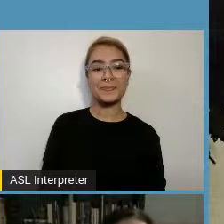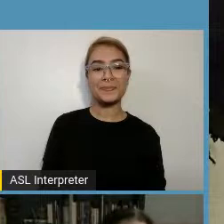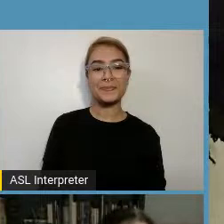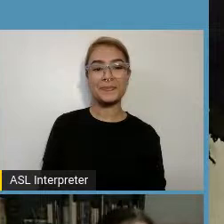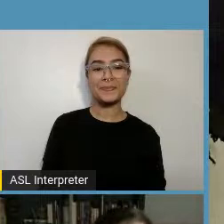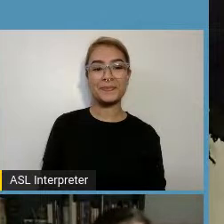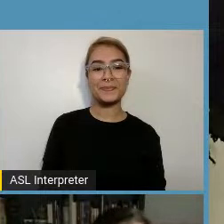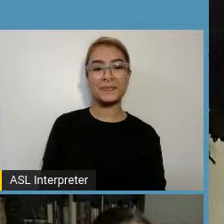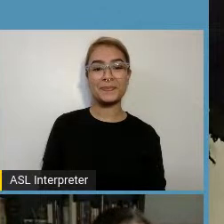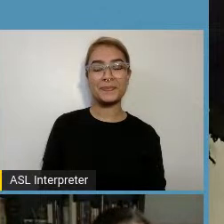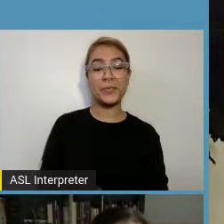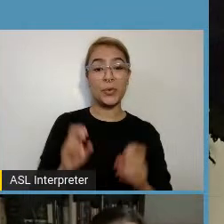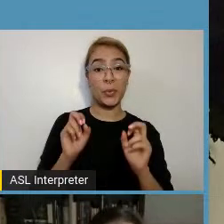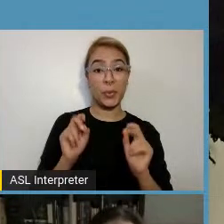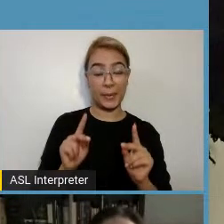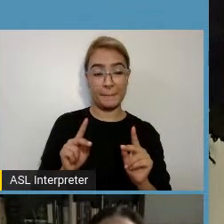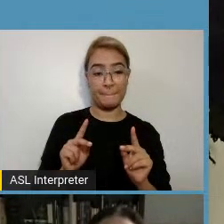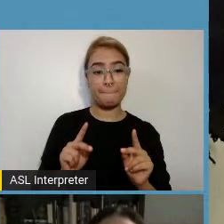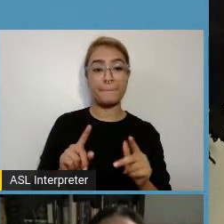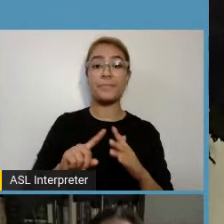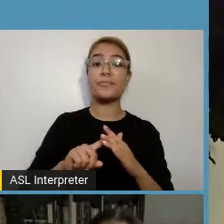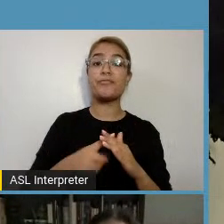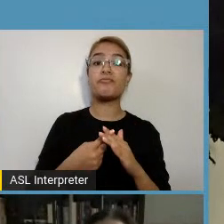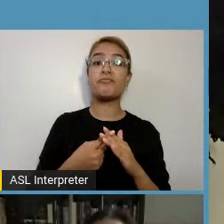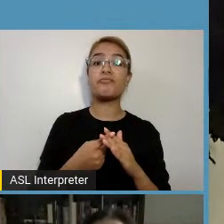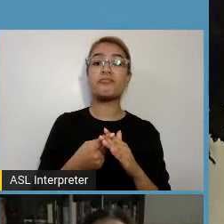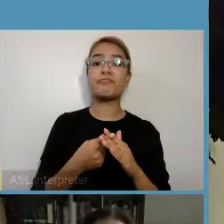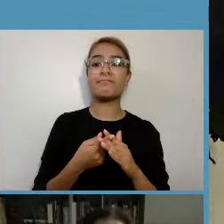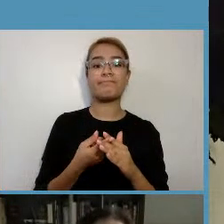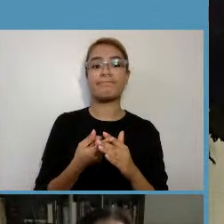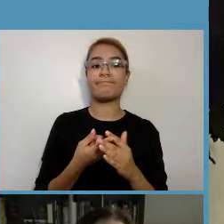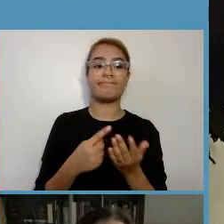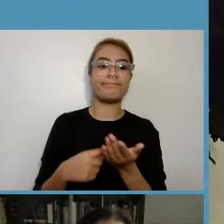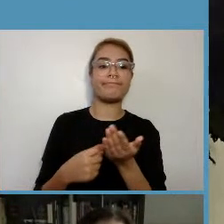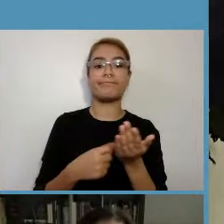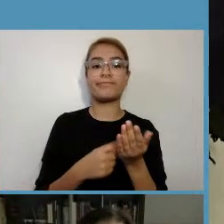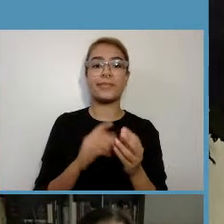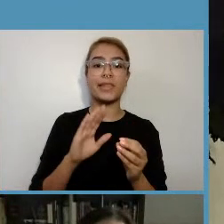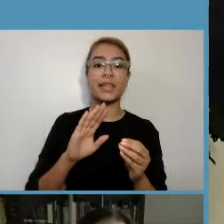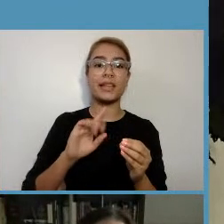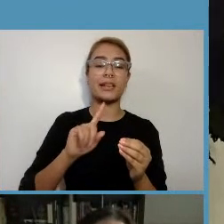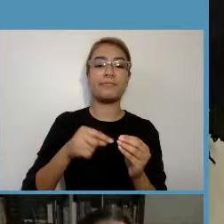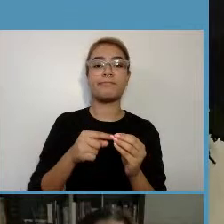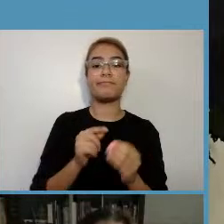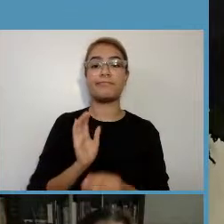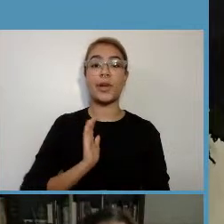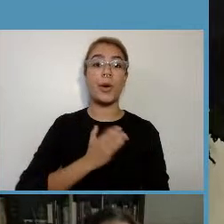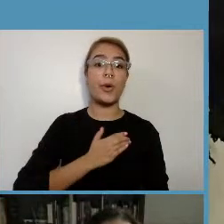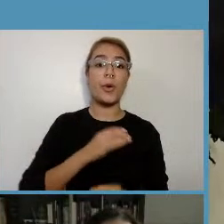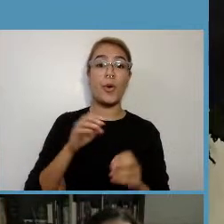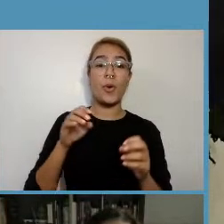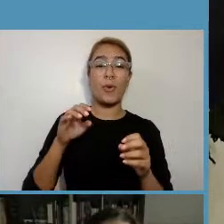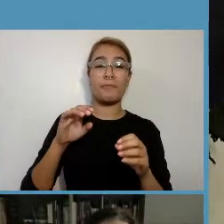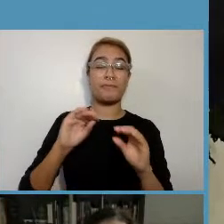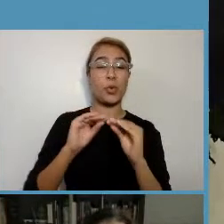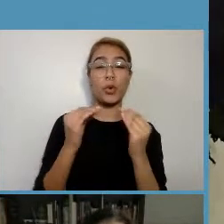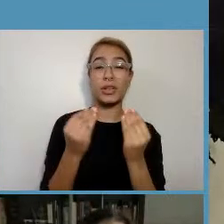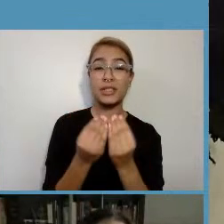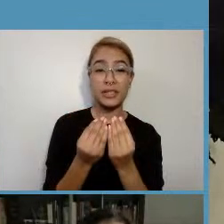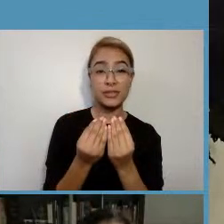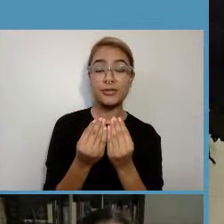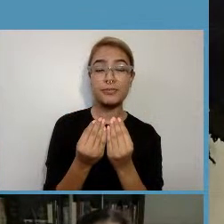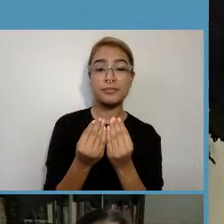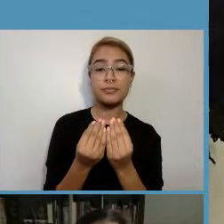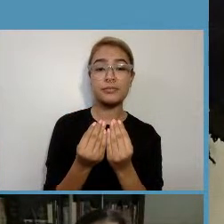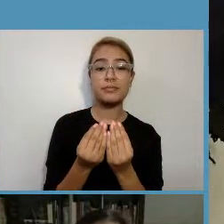Okay, I'm just going to start off by telling you a little bit about our organization and where we're at. As part of that,